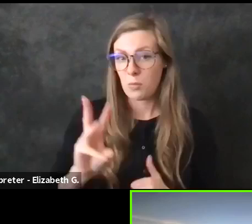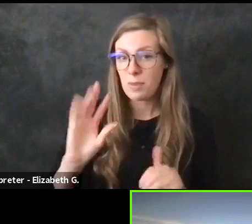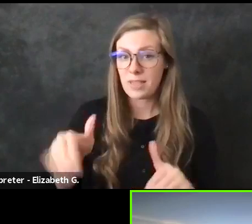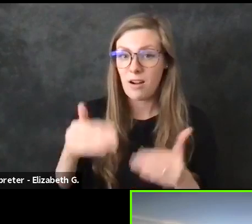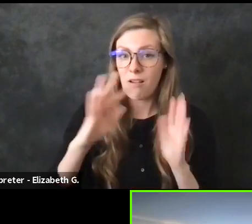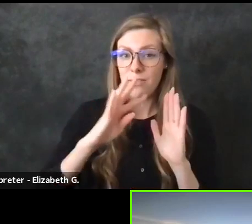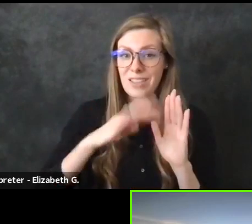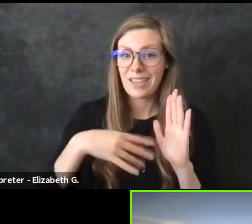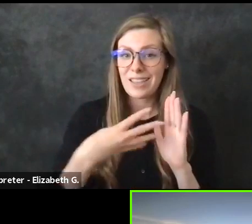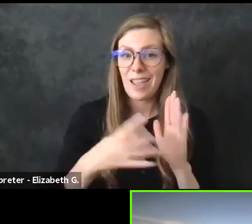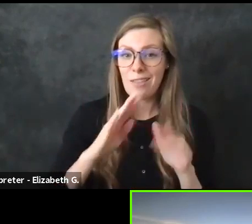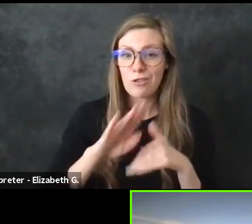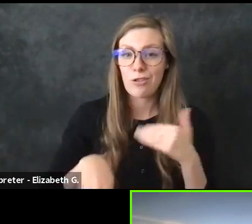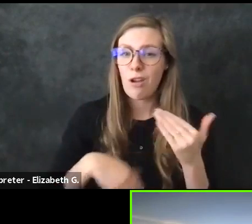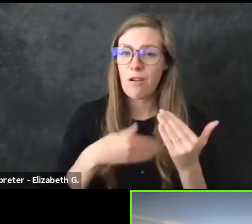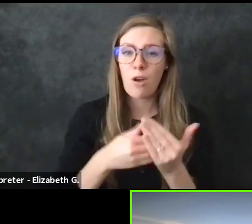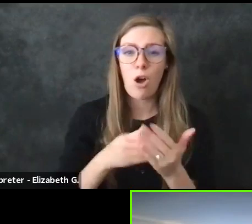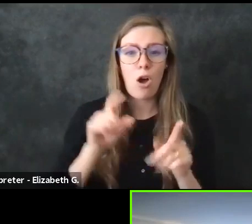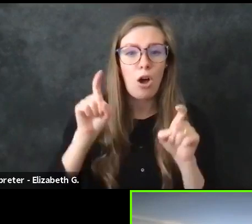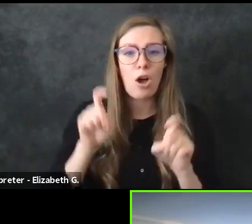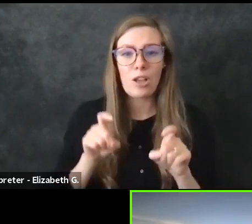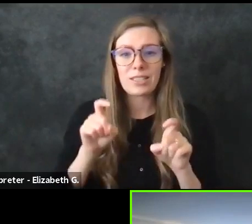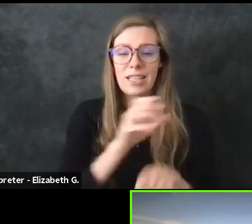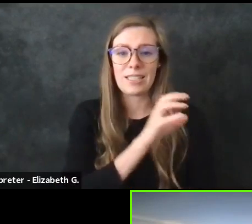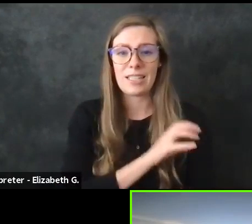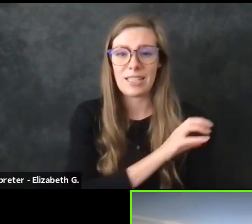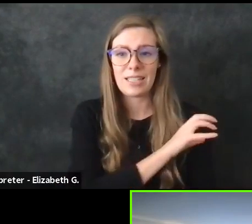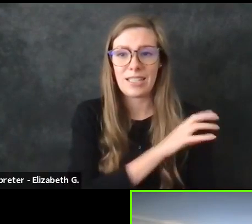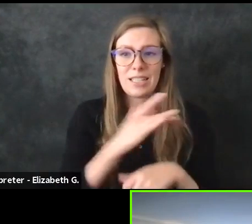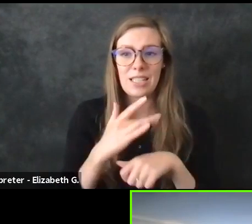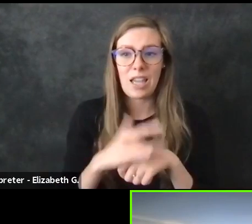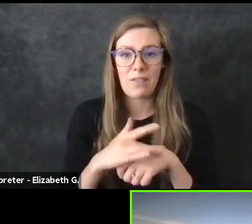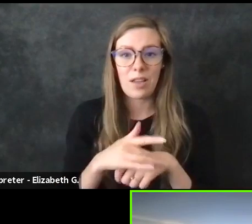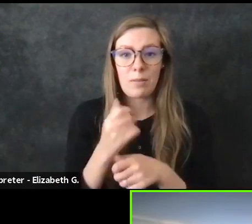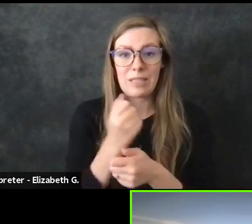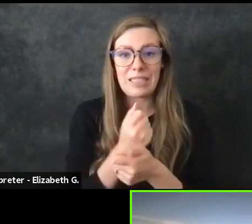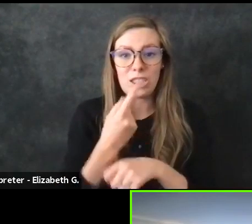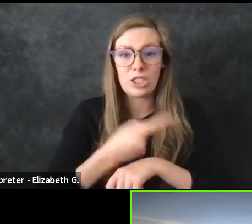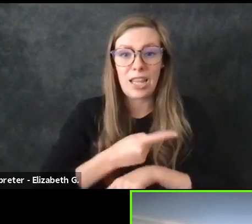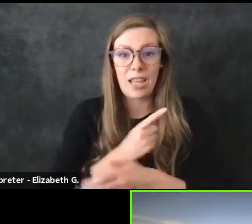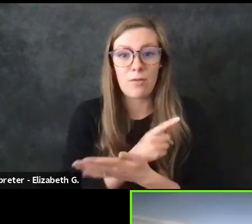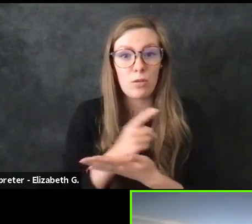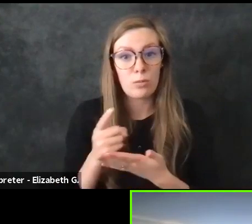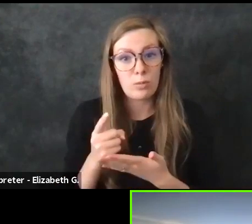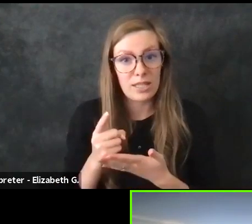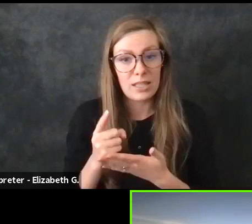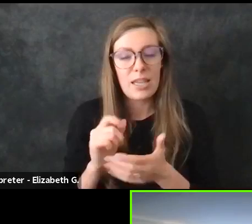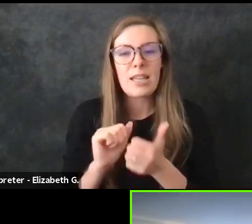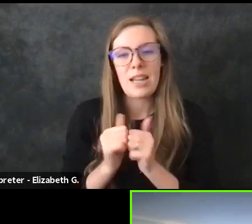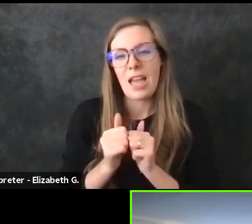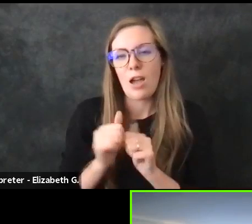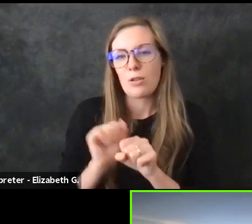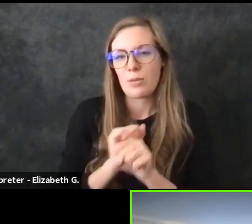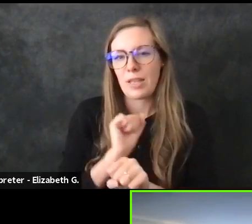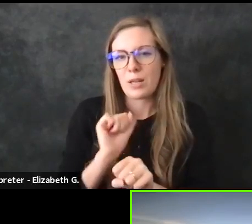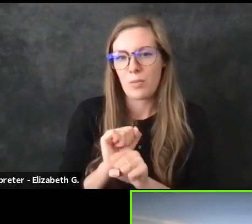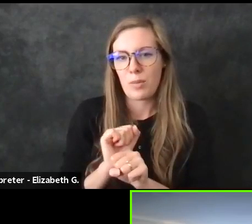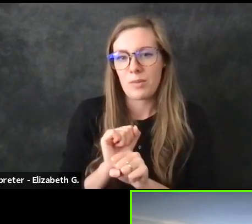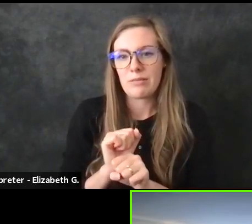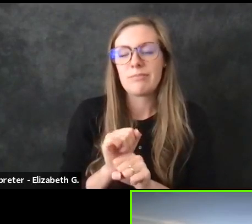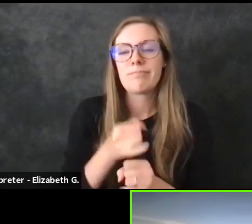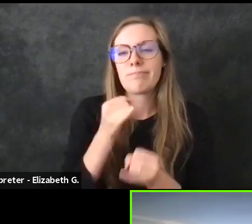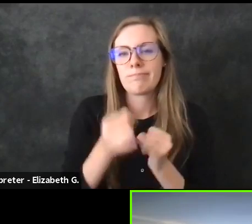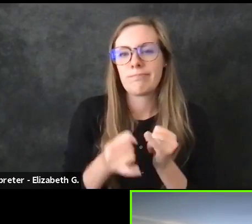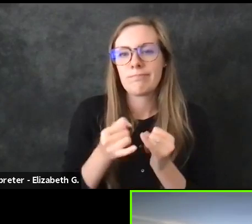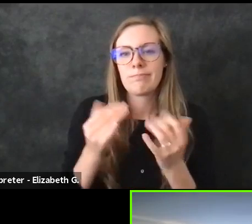of all testing clinics available each day of the week and information on how to make an appointment. Finally, we'd like to talk to you